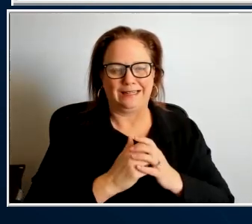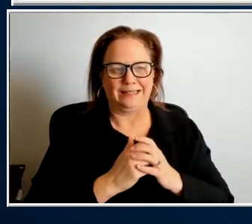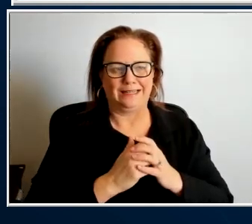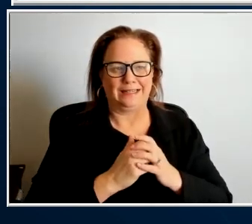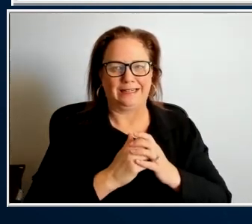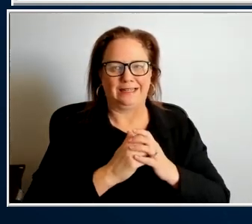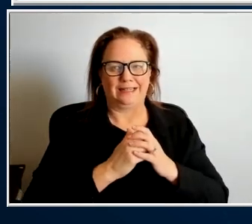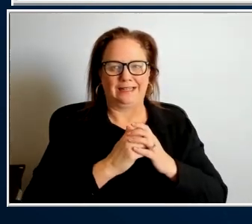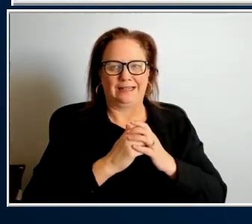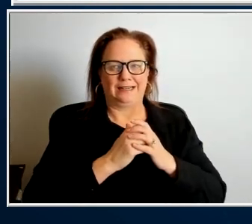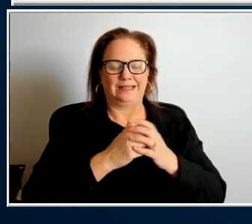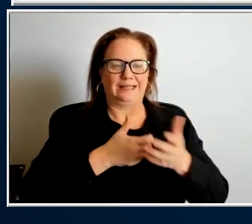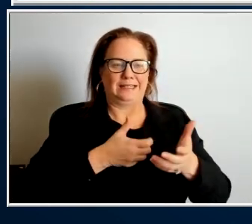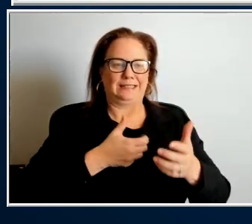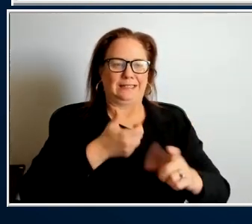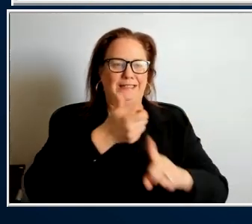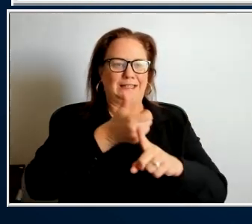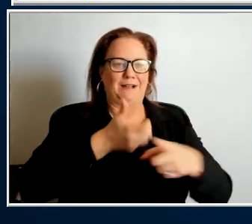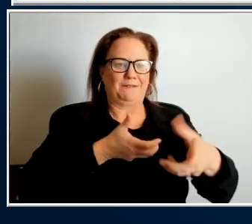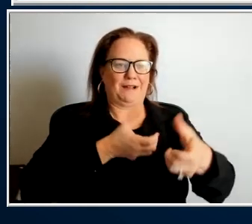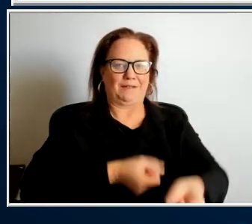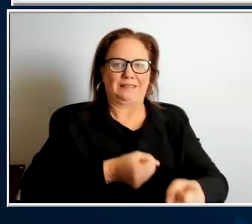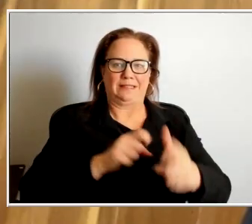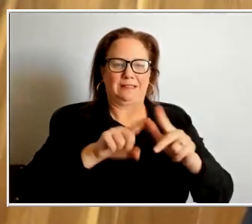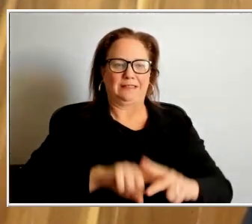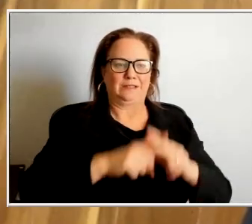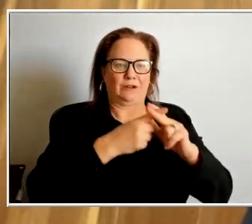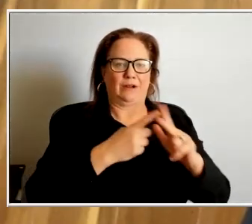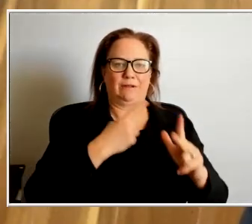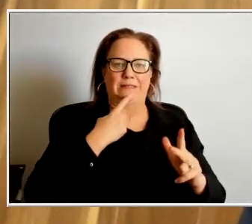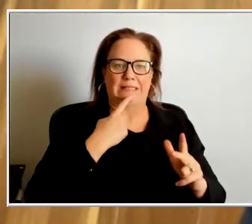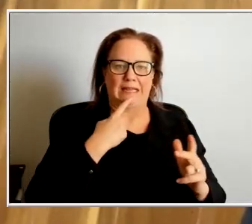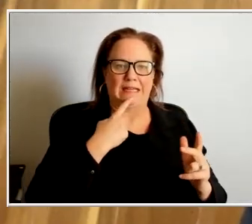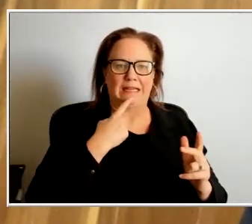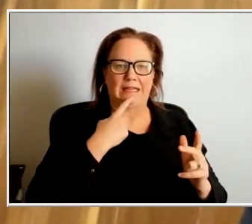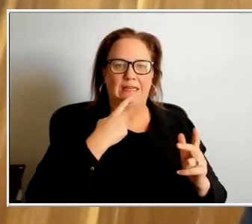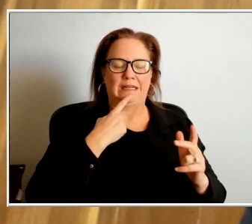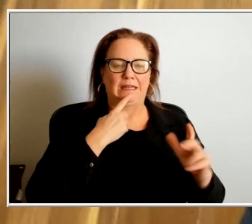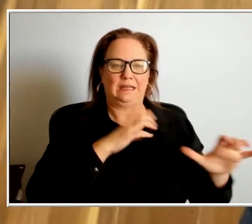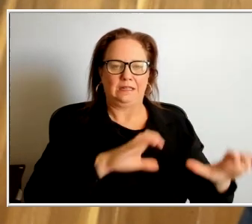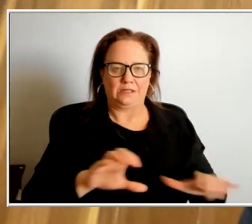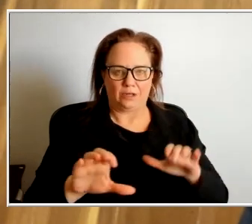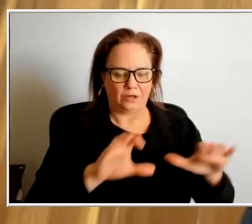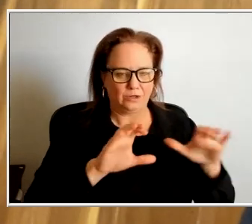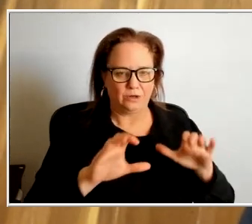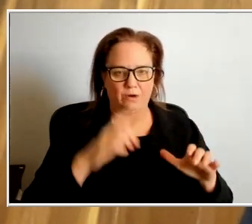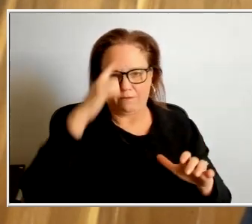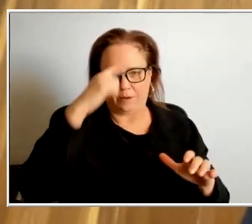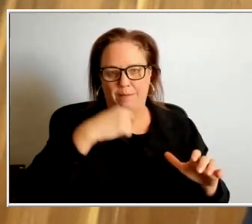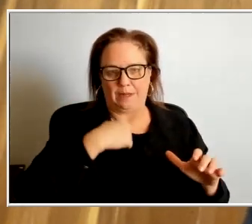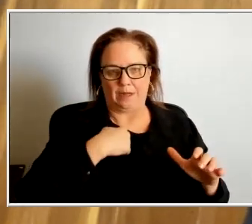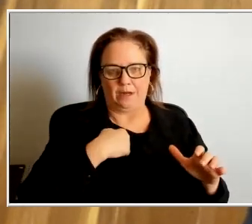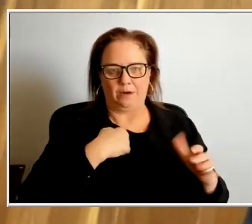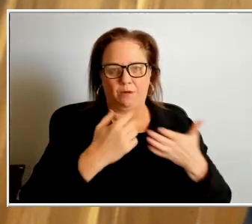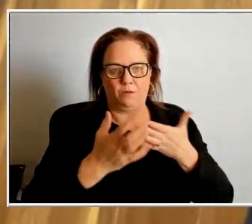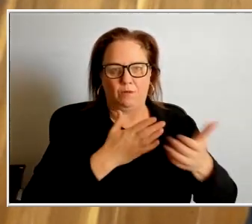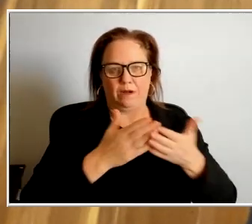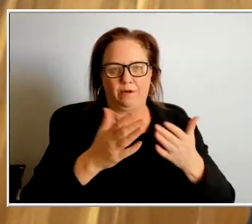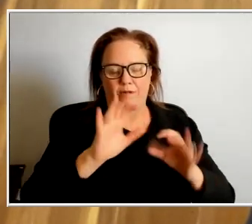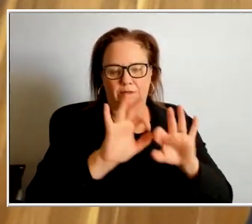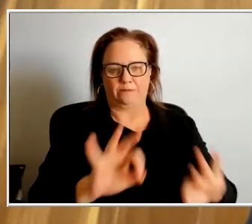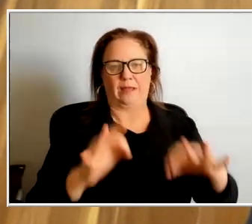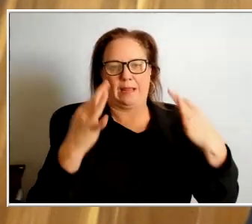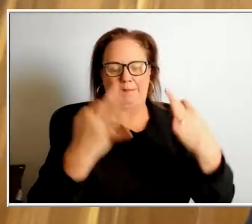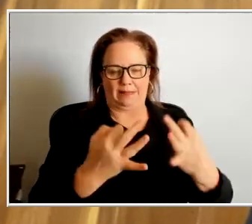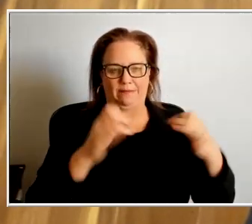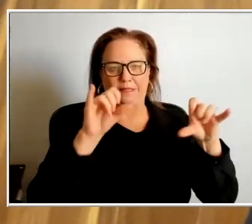his self-confidence. But from the start, he was saying that, he's going to do for me what he would do for his family if they